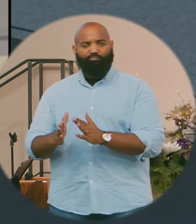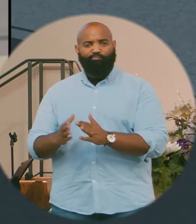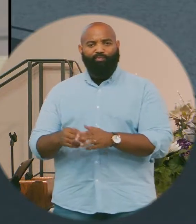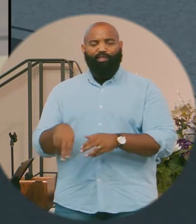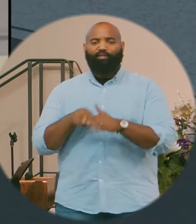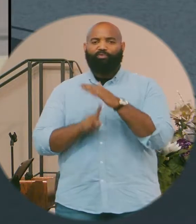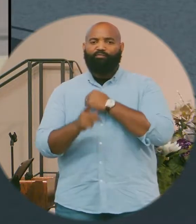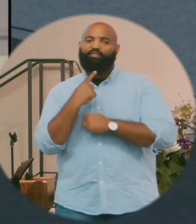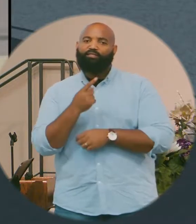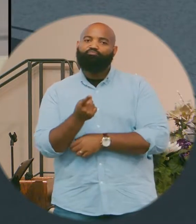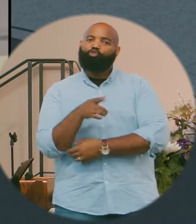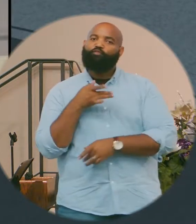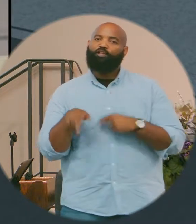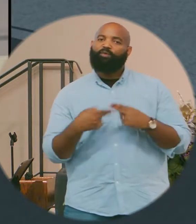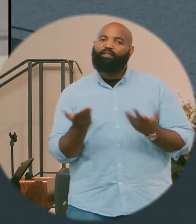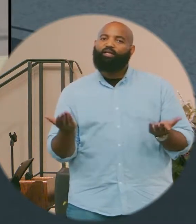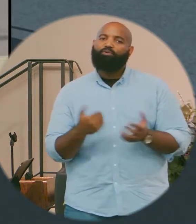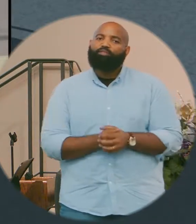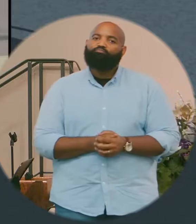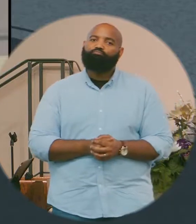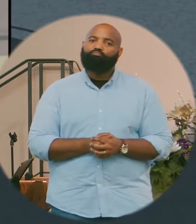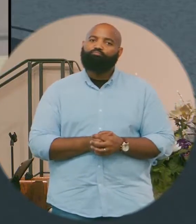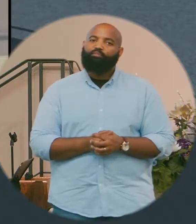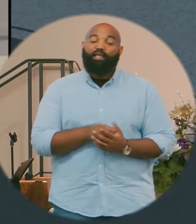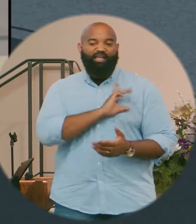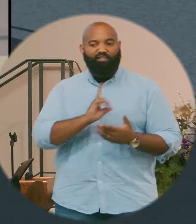Nathan said, that's you.